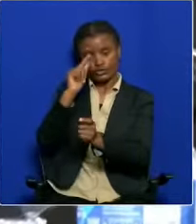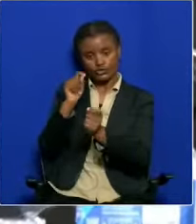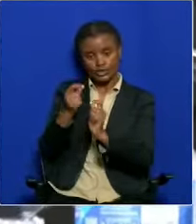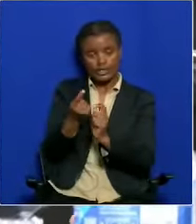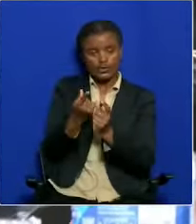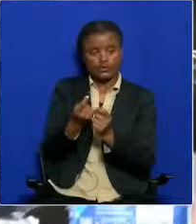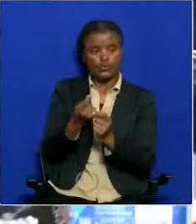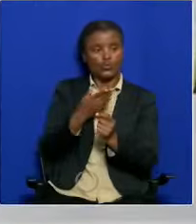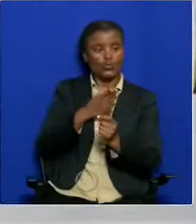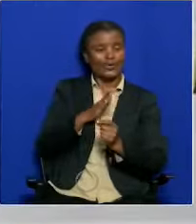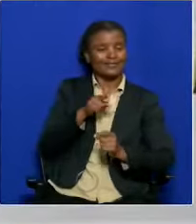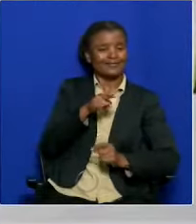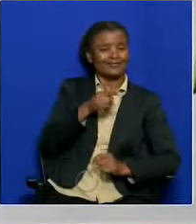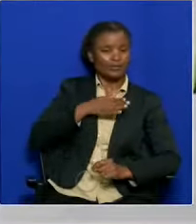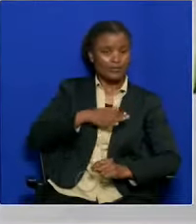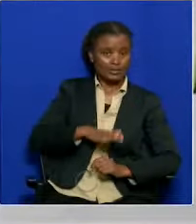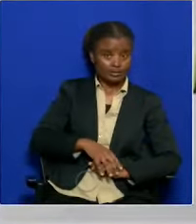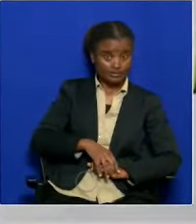for him.